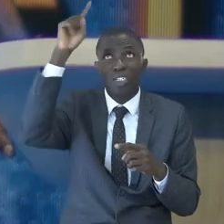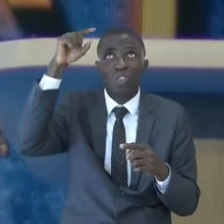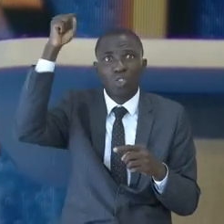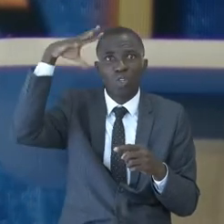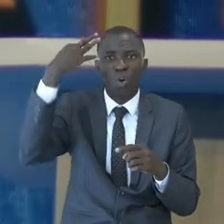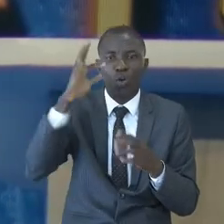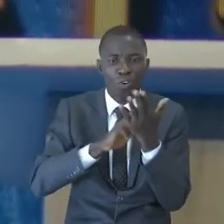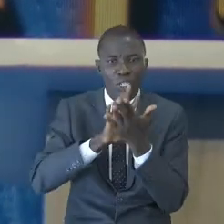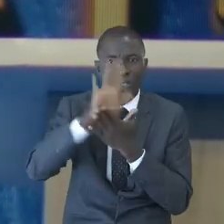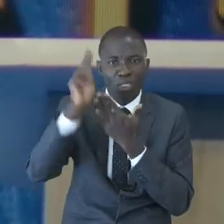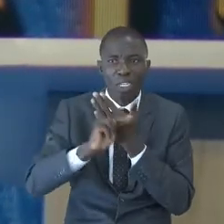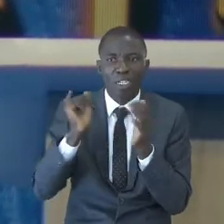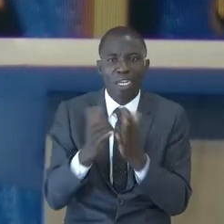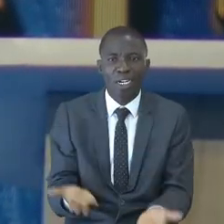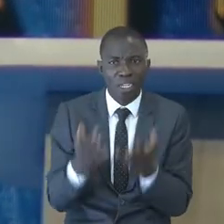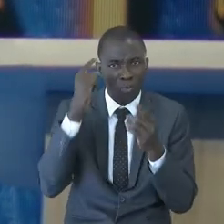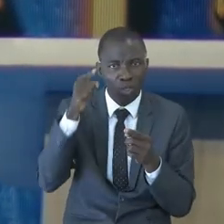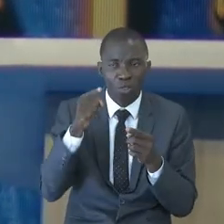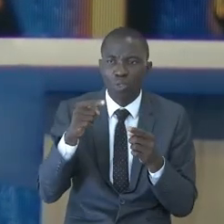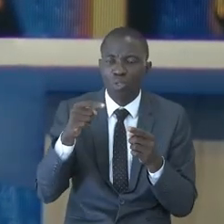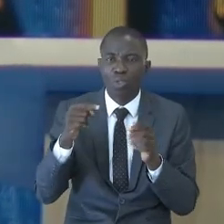arising for tonight? Where are you?